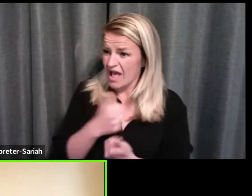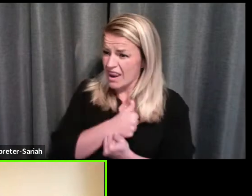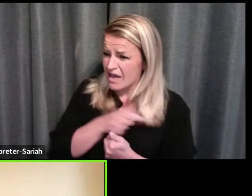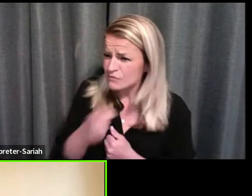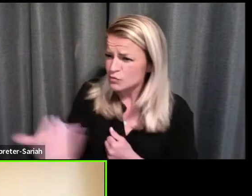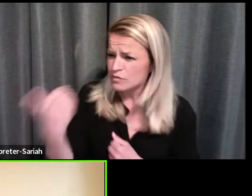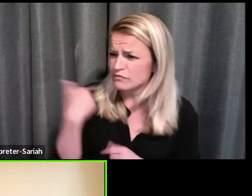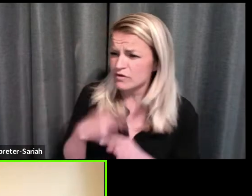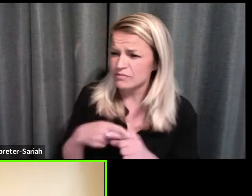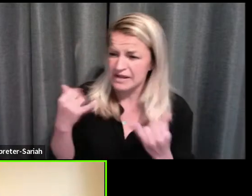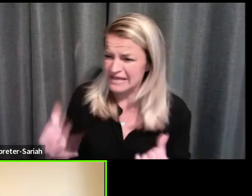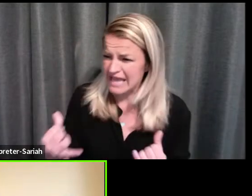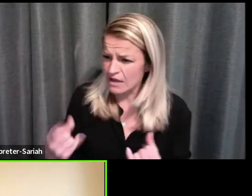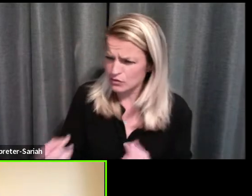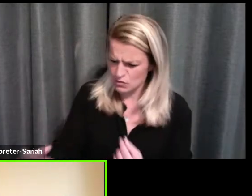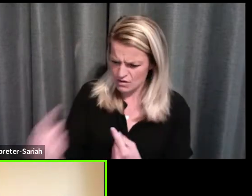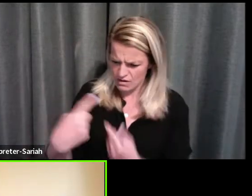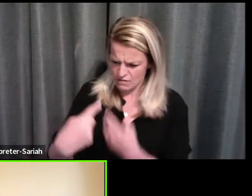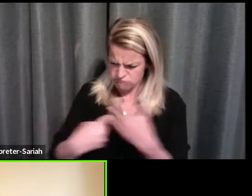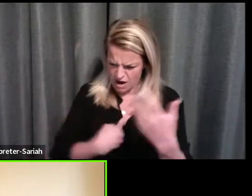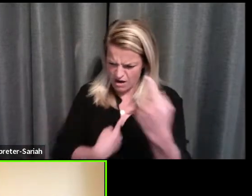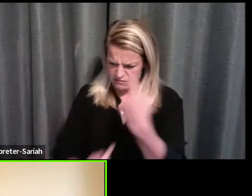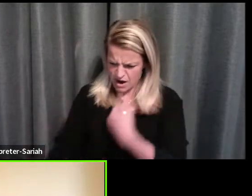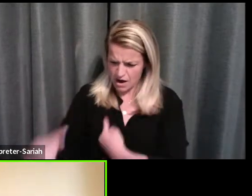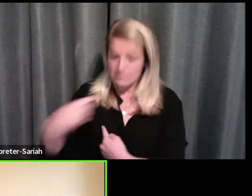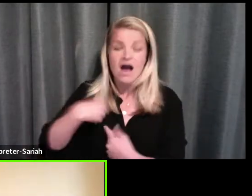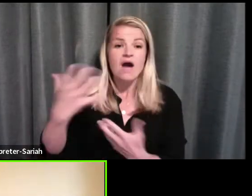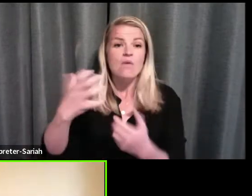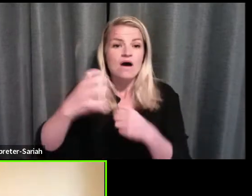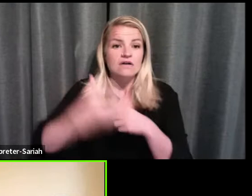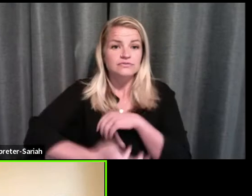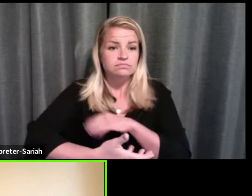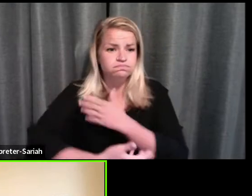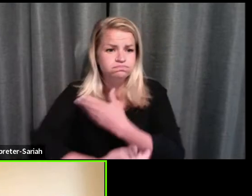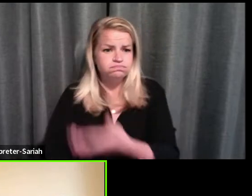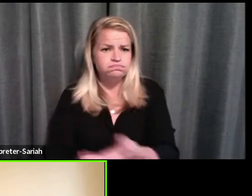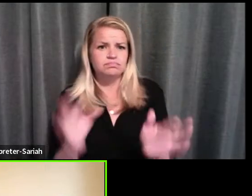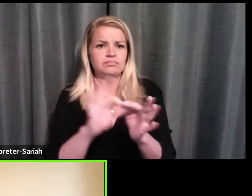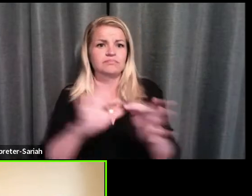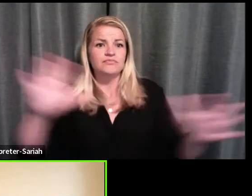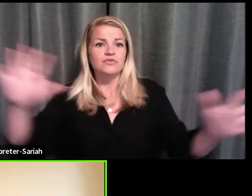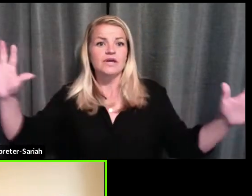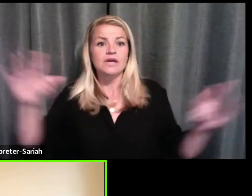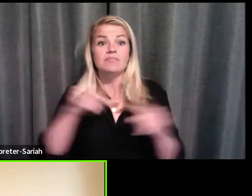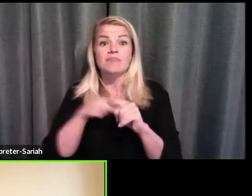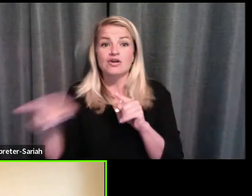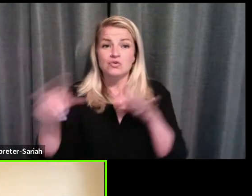punching bag. And I wanna break free, but you're holding me